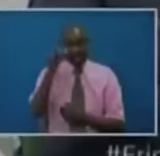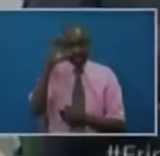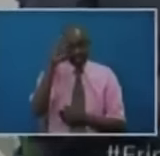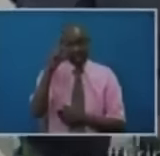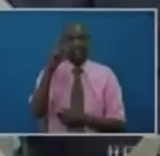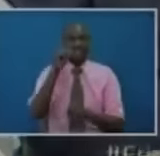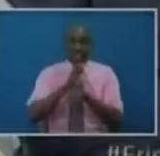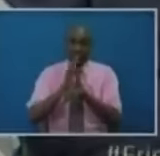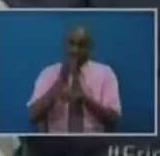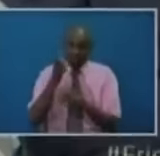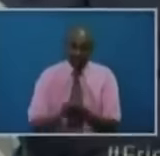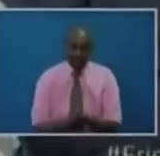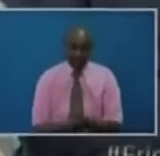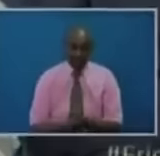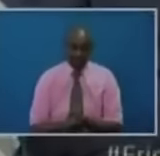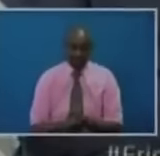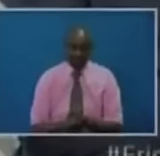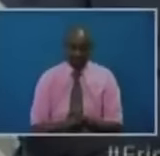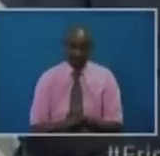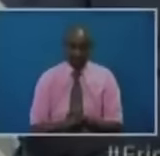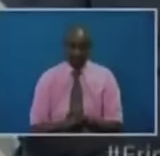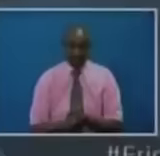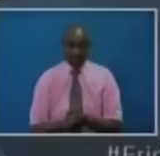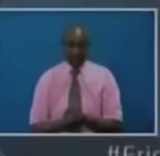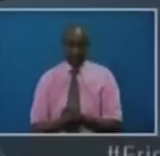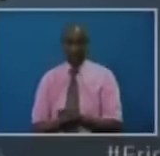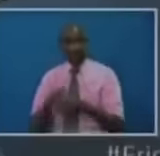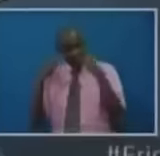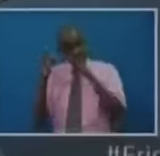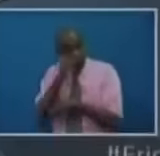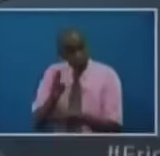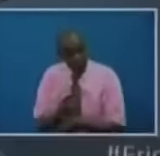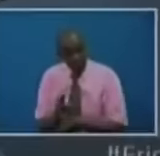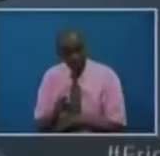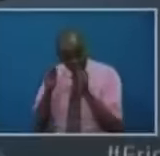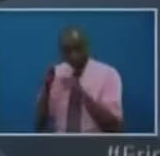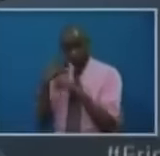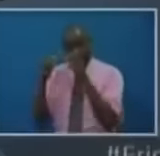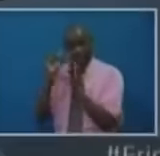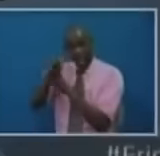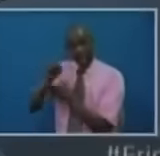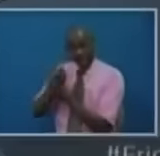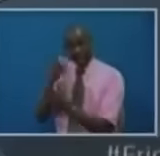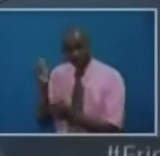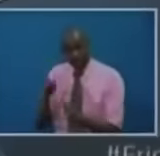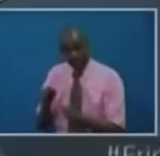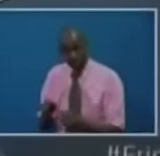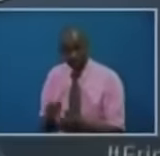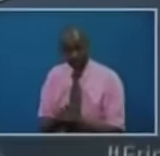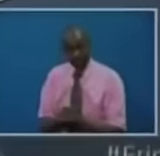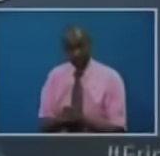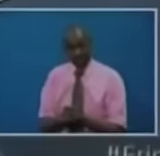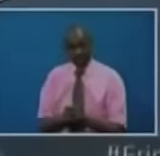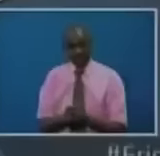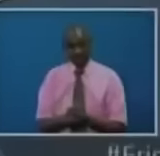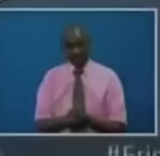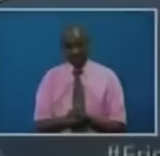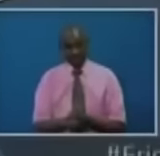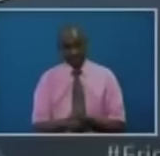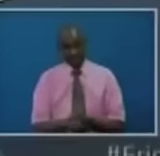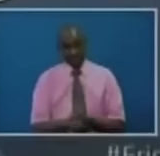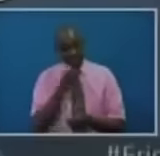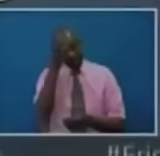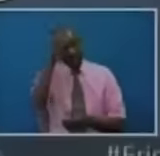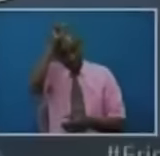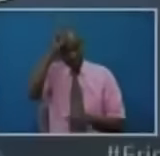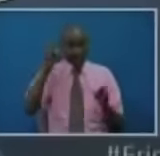Church. Is it free to use it or I'm sure now, yeah, it's free. I'm sure now they have to charge in Ochas. In Ochas it's not like in town. In